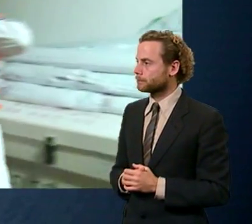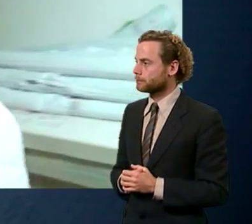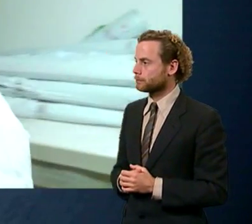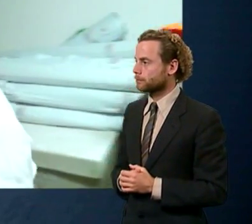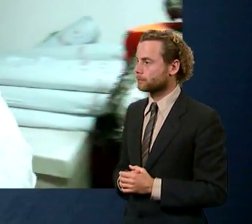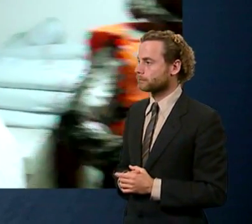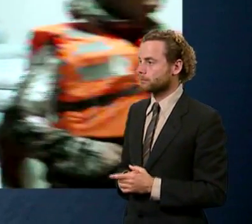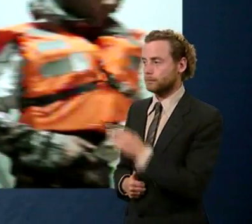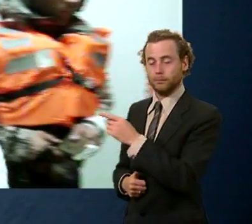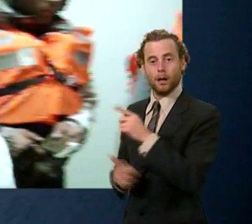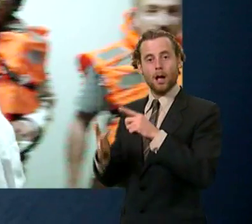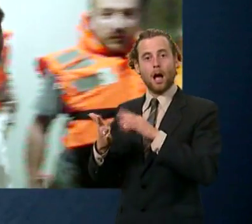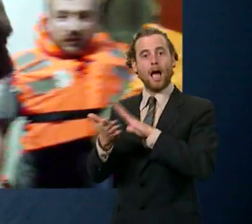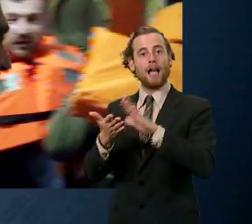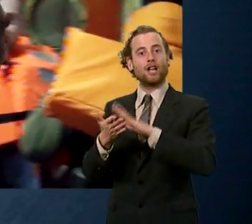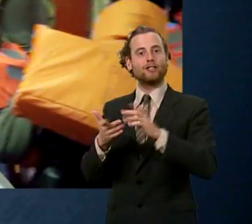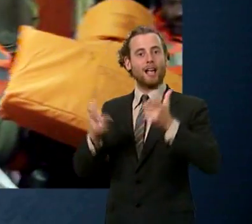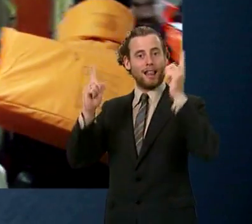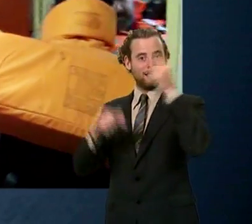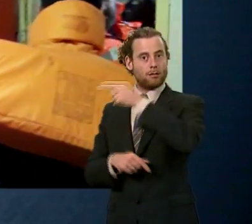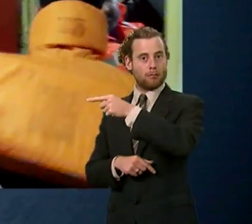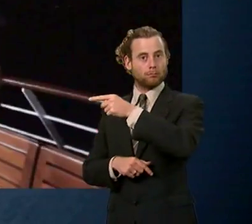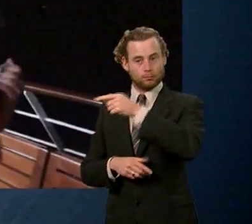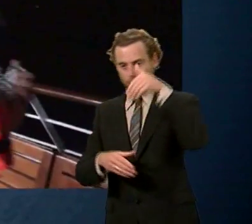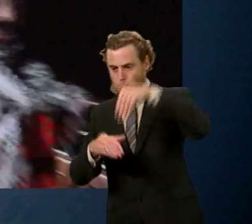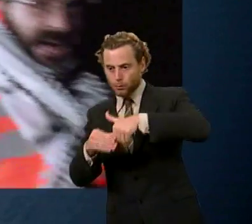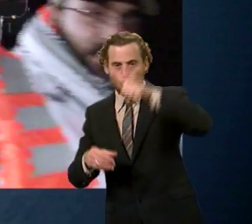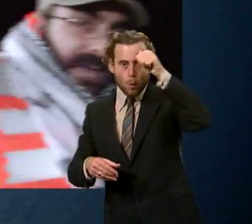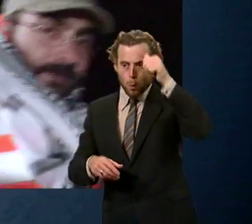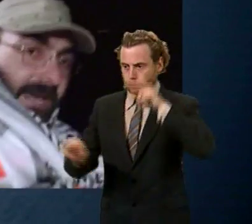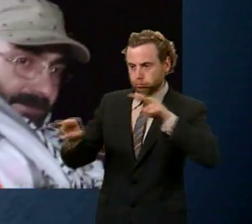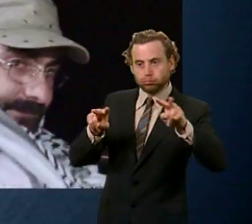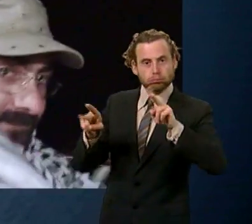Bulent Yildirim, the IHH leader, was at the center of the action.